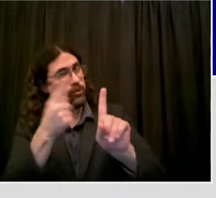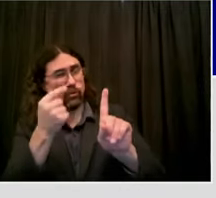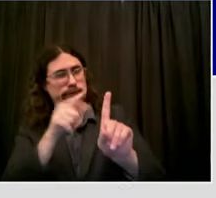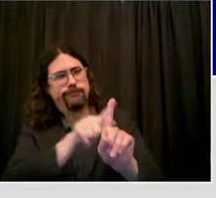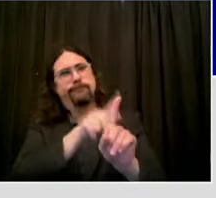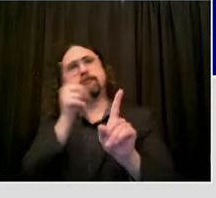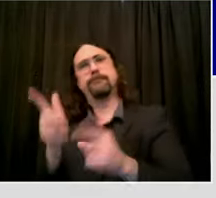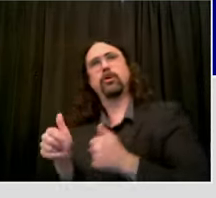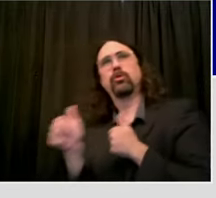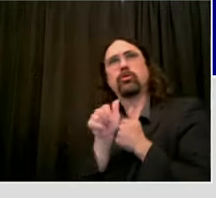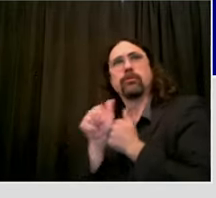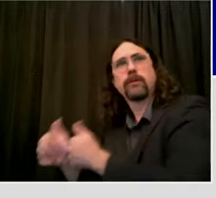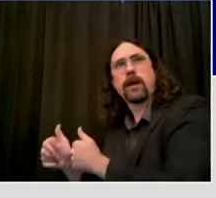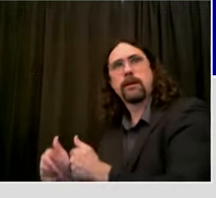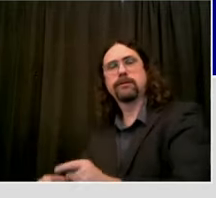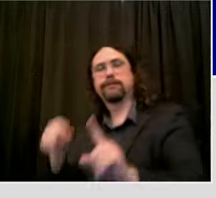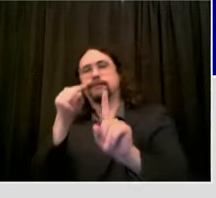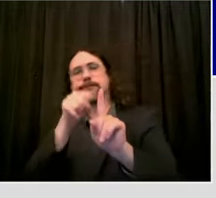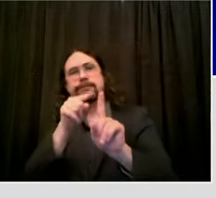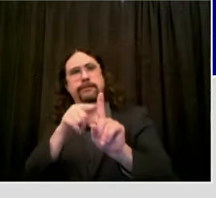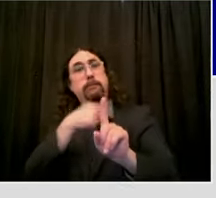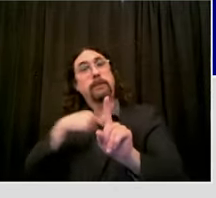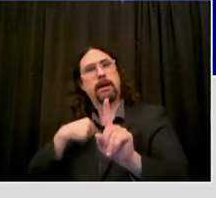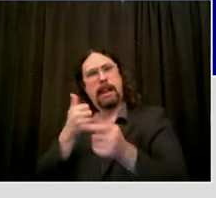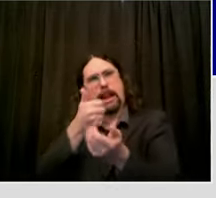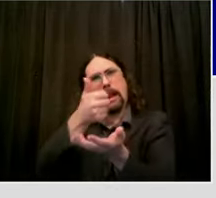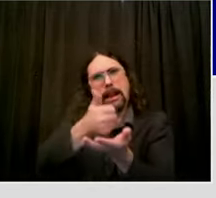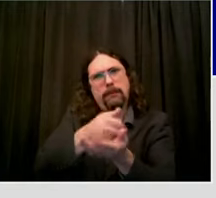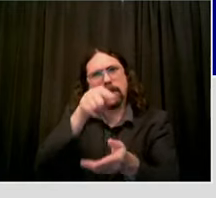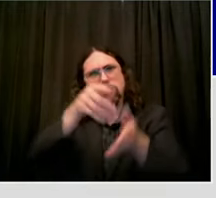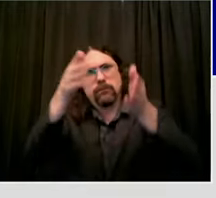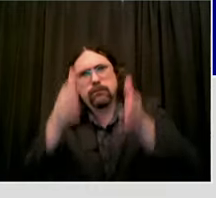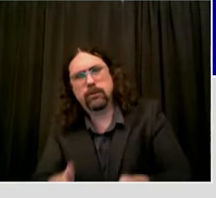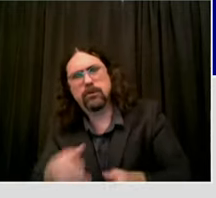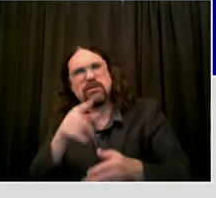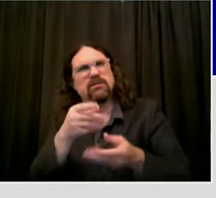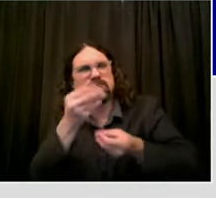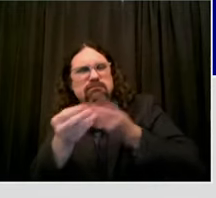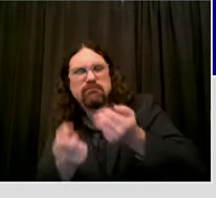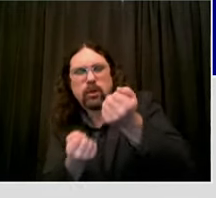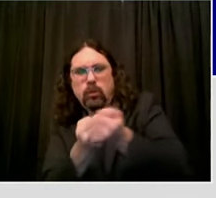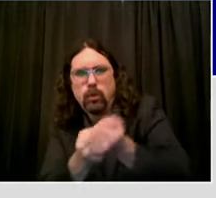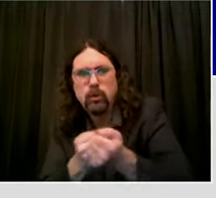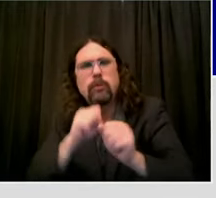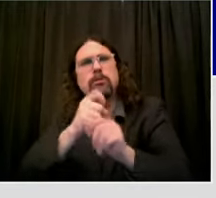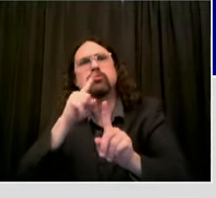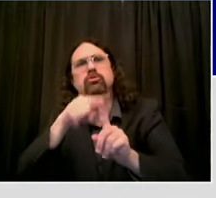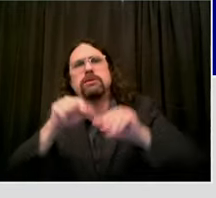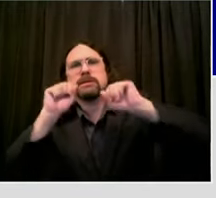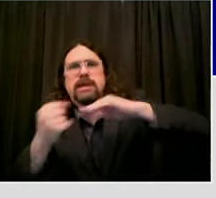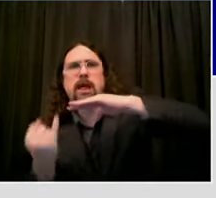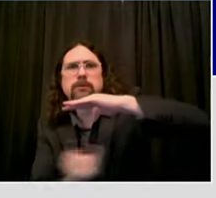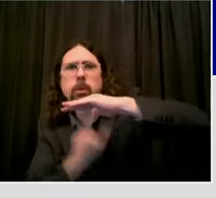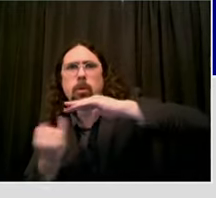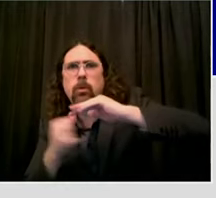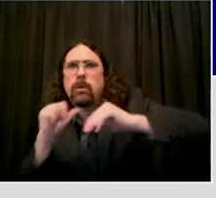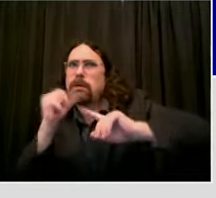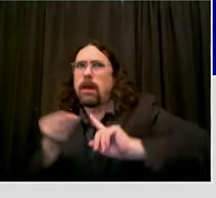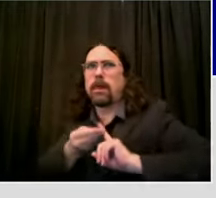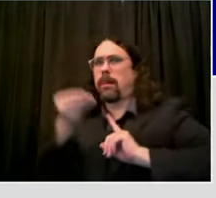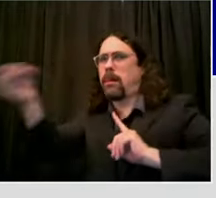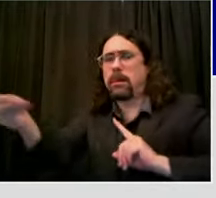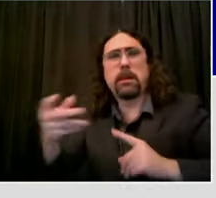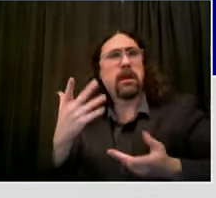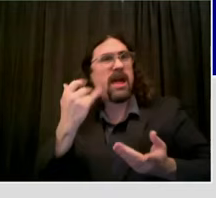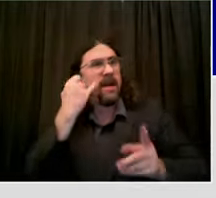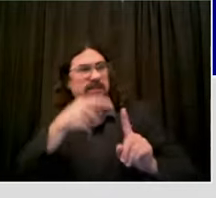help isolating at home, anyone needs to be quarantined has that support. This approach is the offense